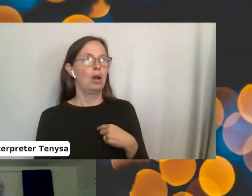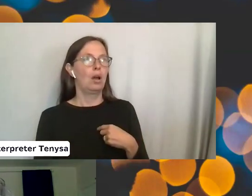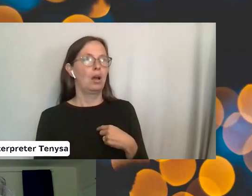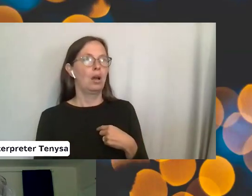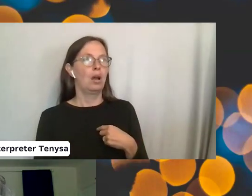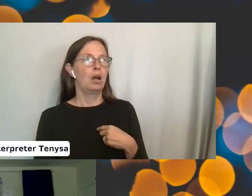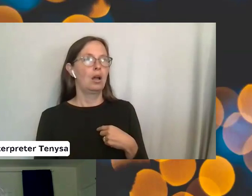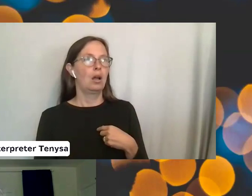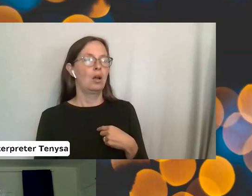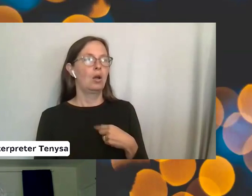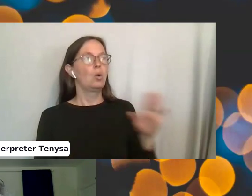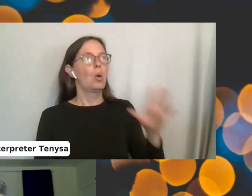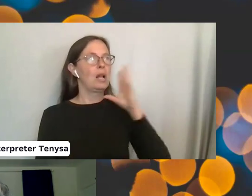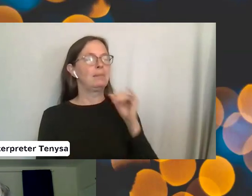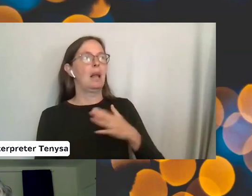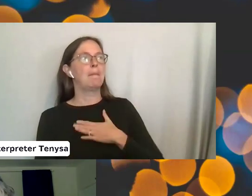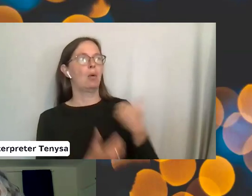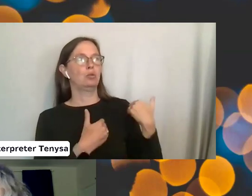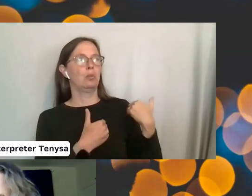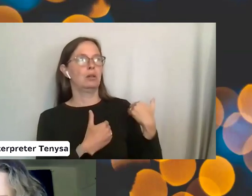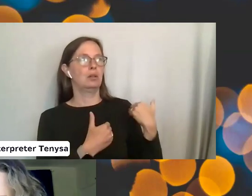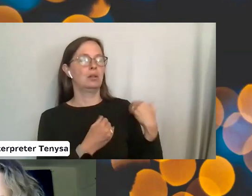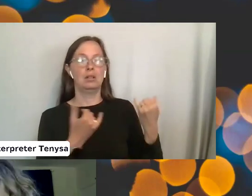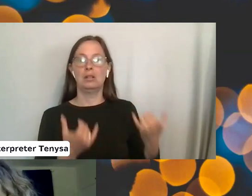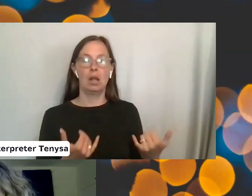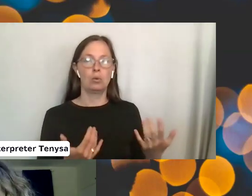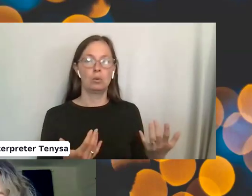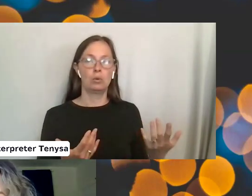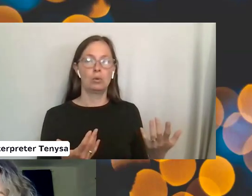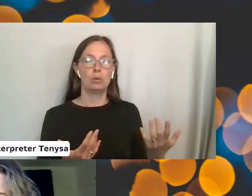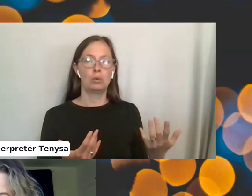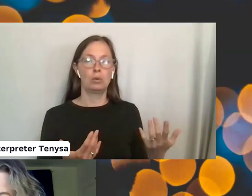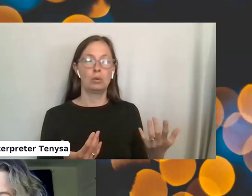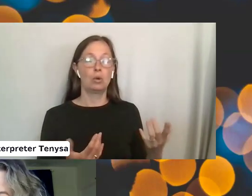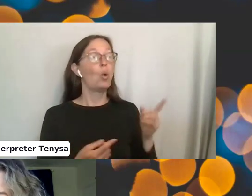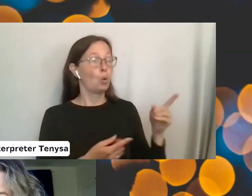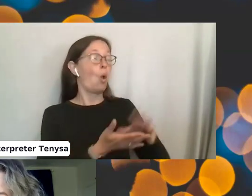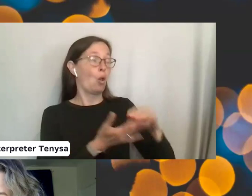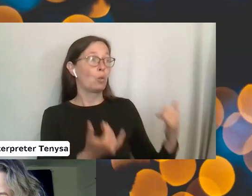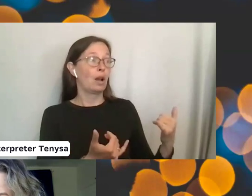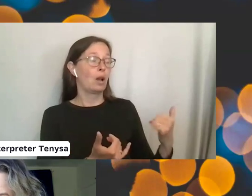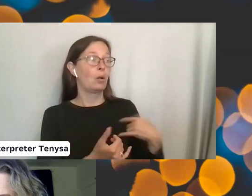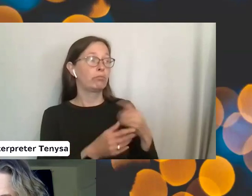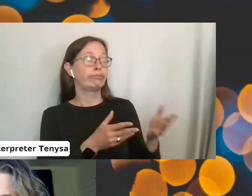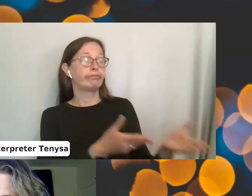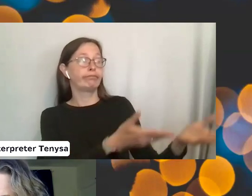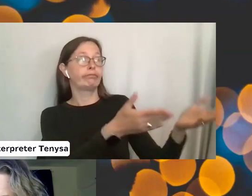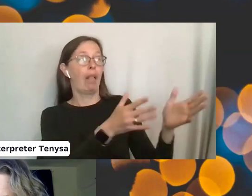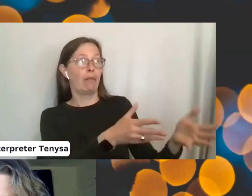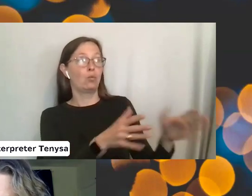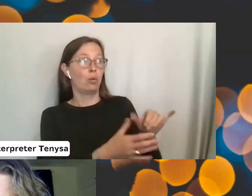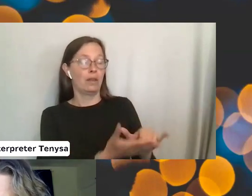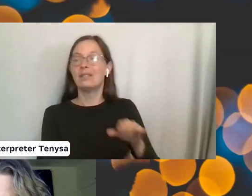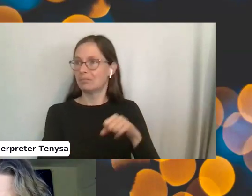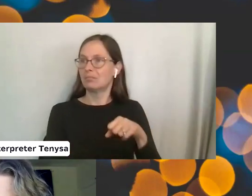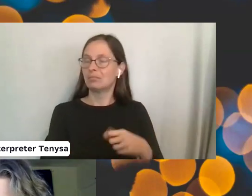your experience is my responsibility. And now I'm old enough to go, you're learning right now. I'm going to leave you to do that. Yeah.